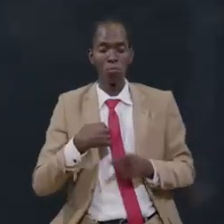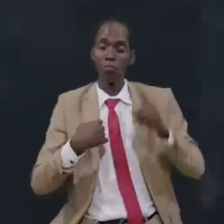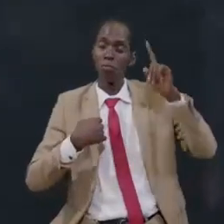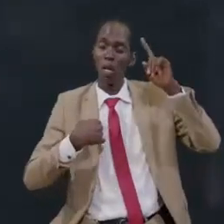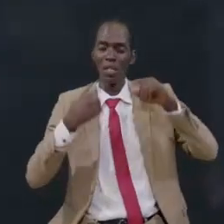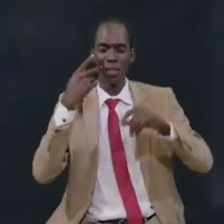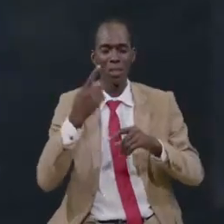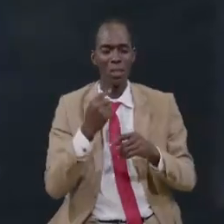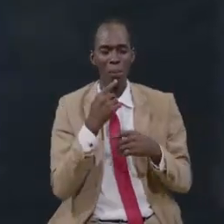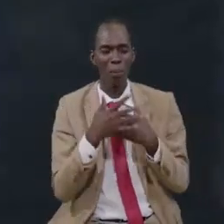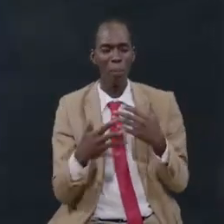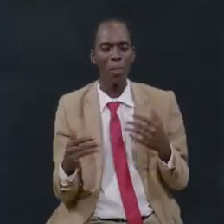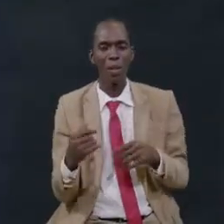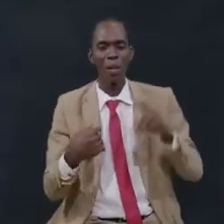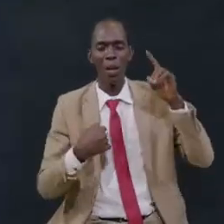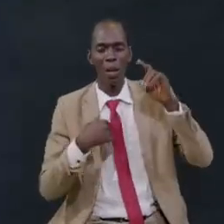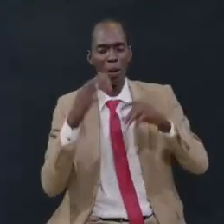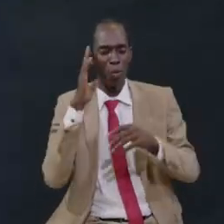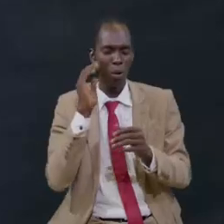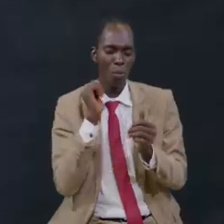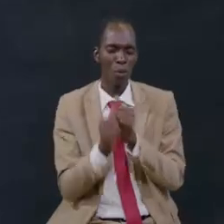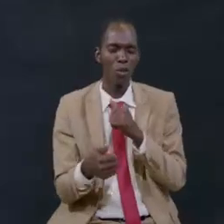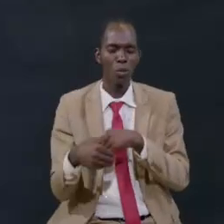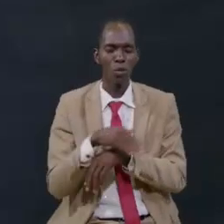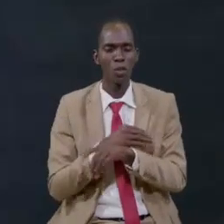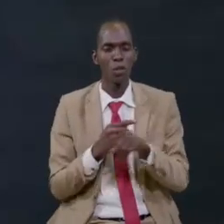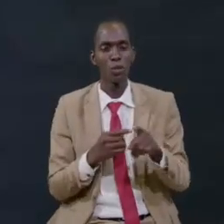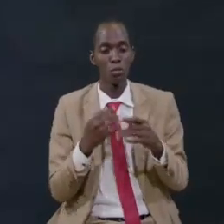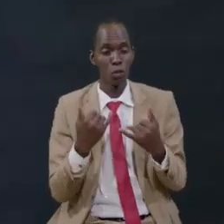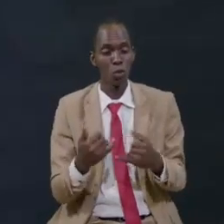pass over you. Tonight, you're saved.